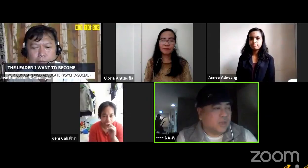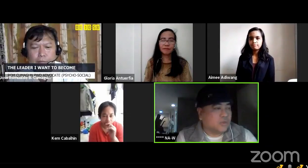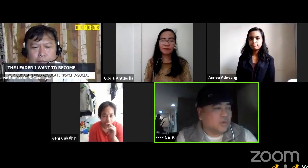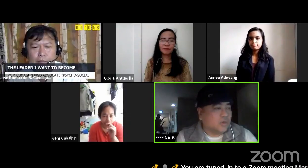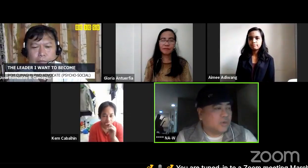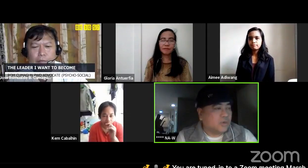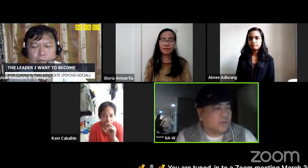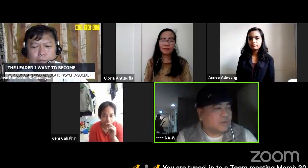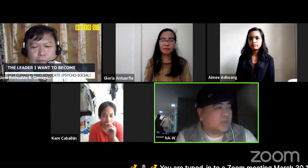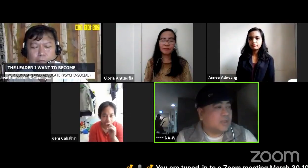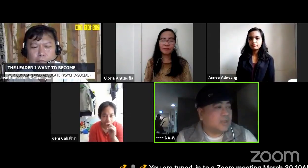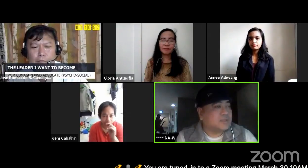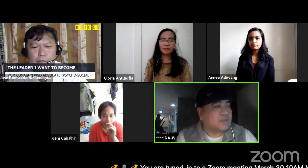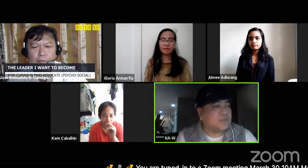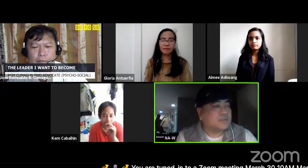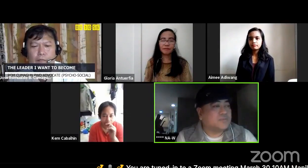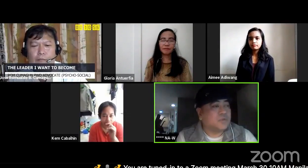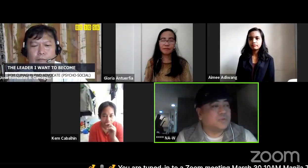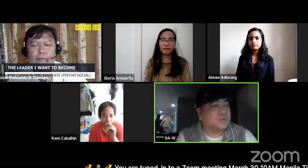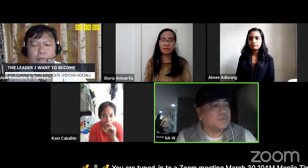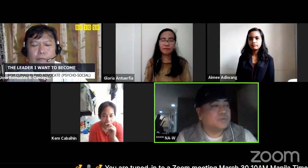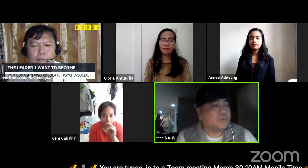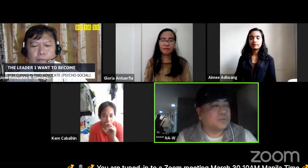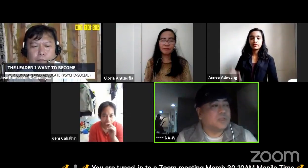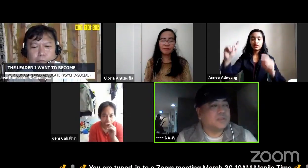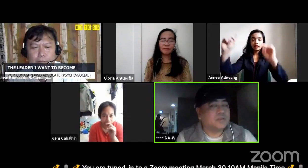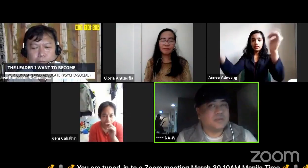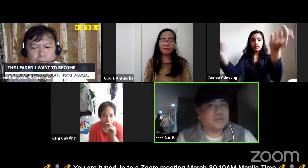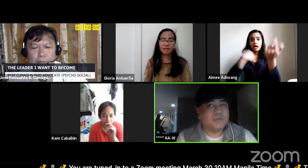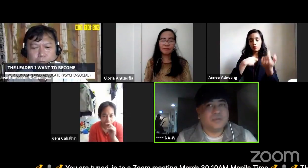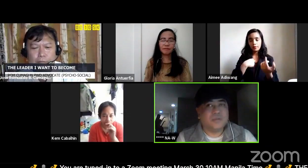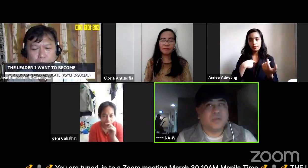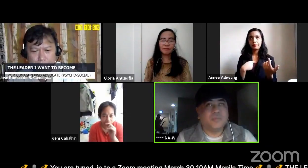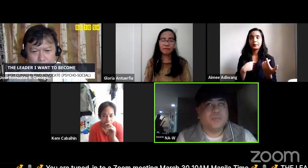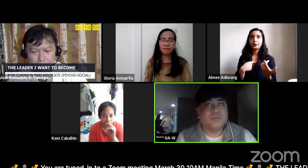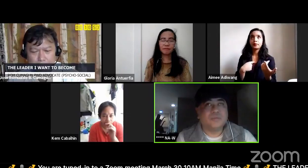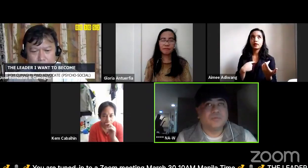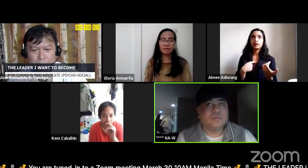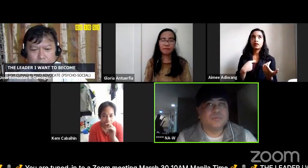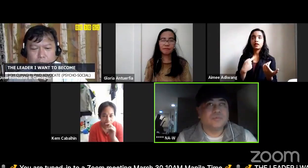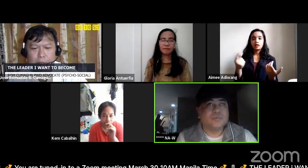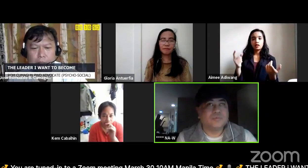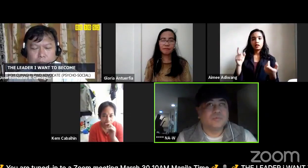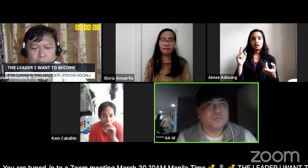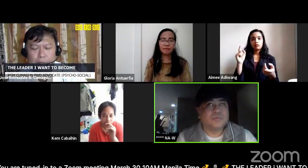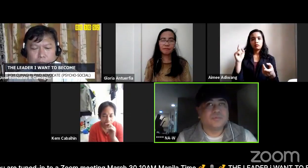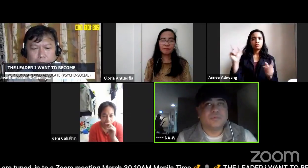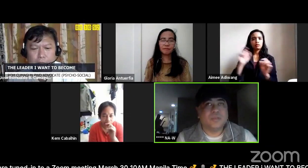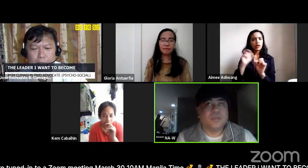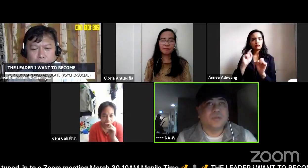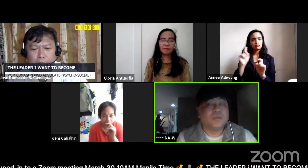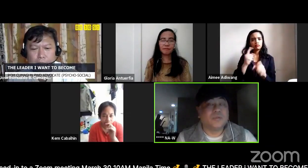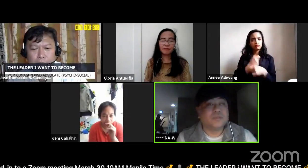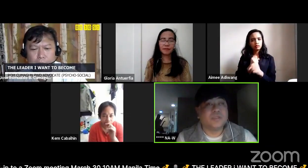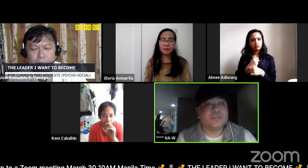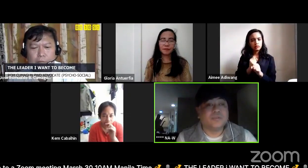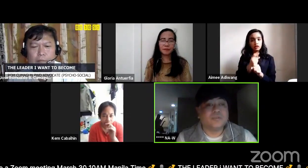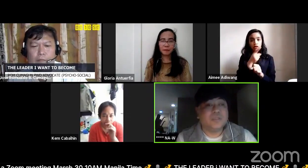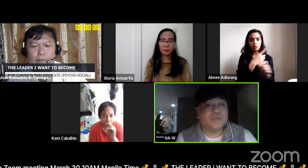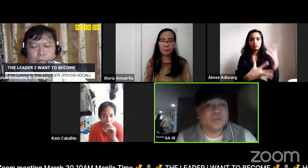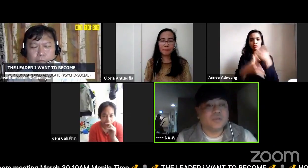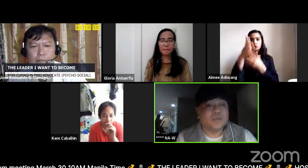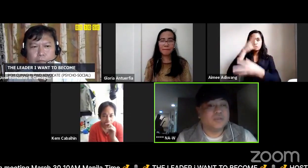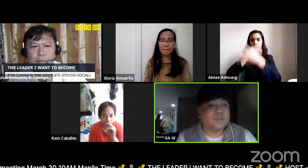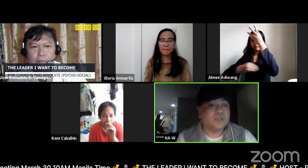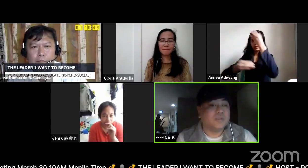the creator arranges things for you so that you're able to learn those things